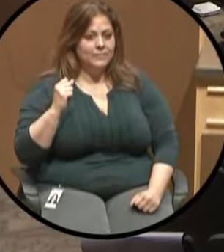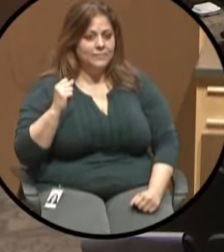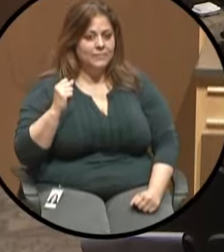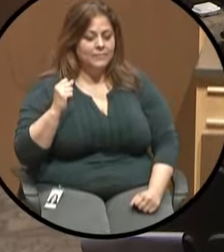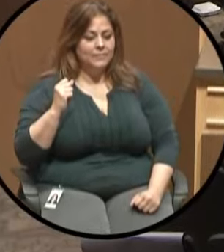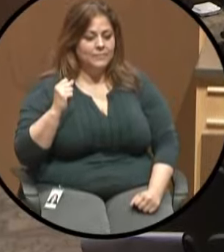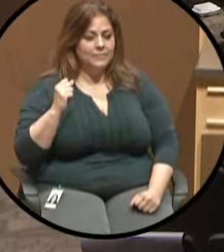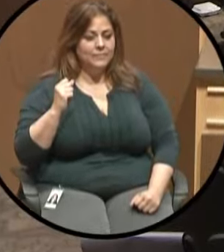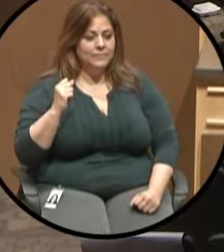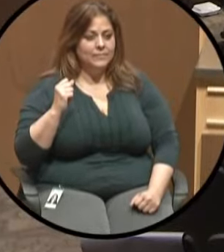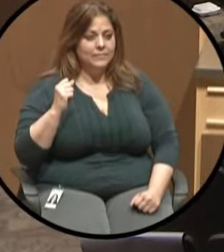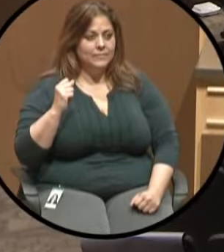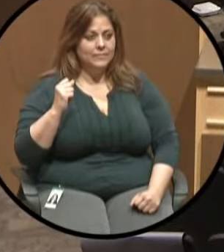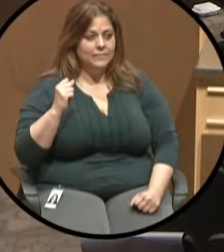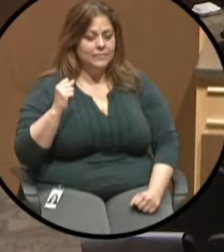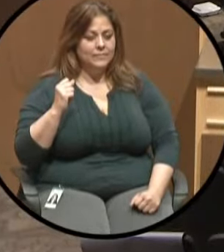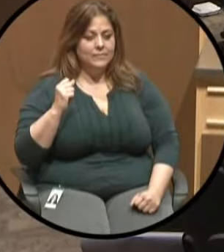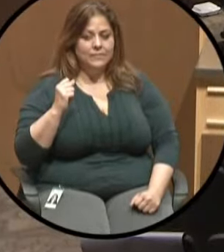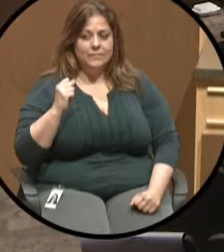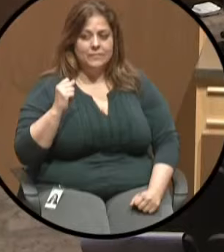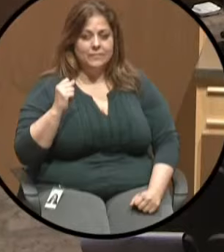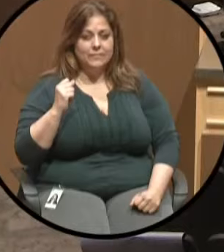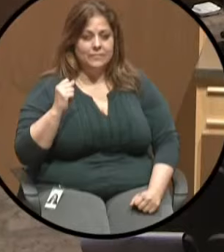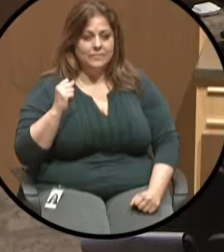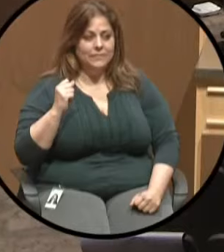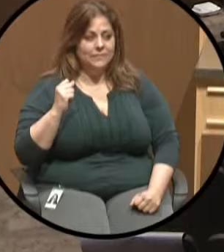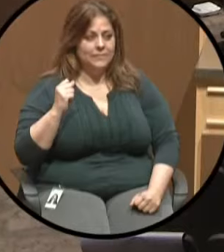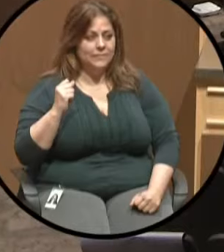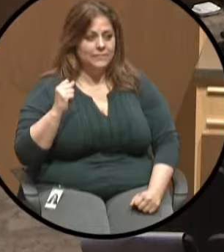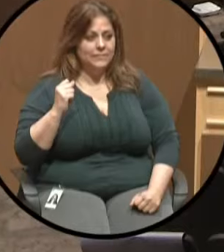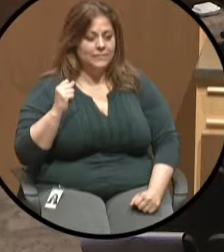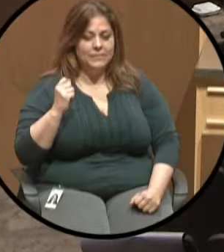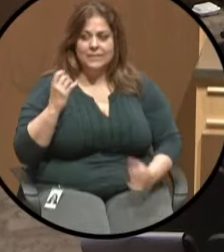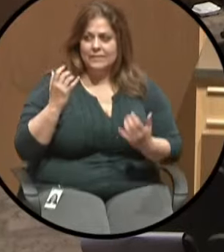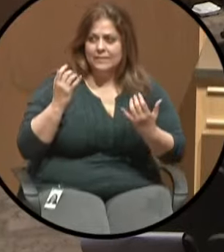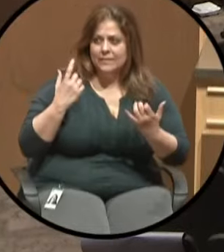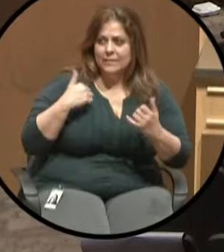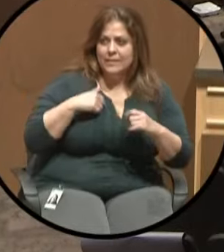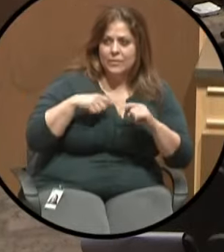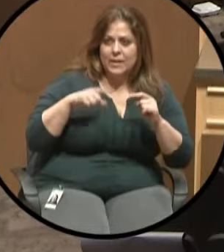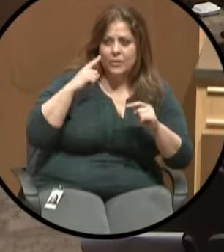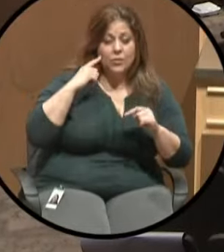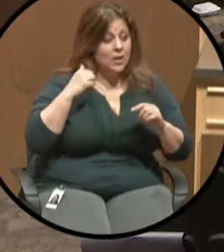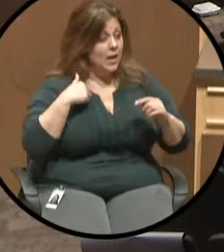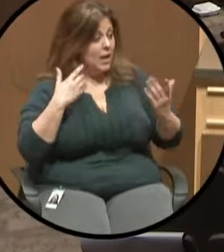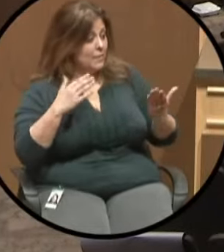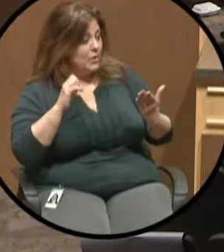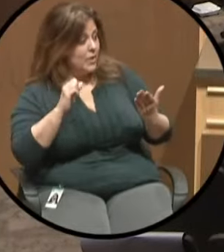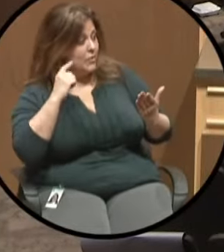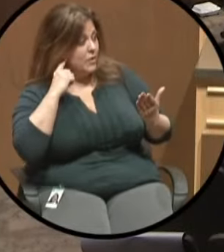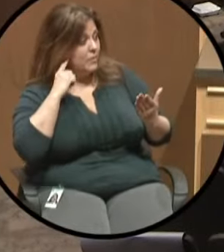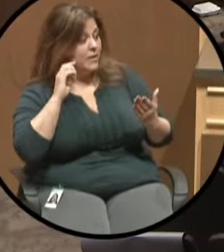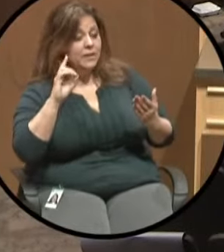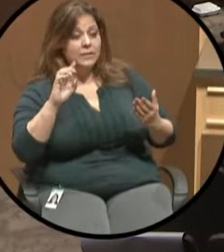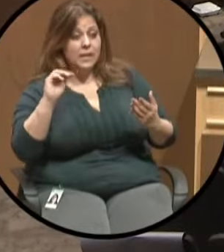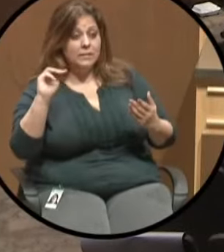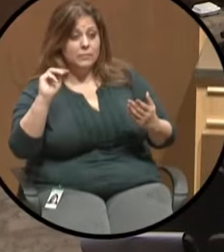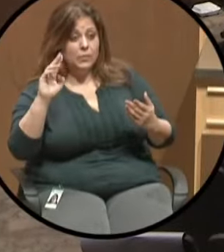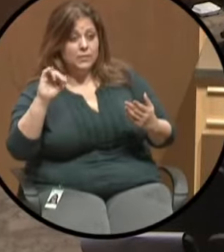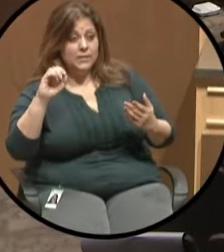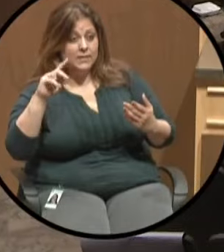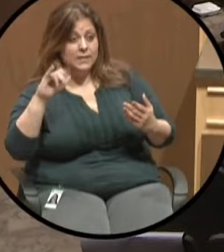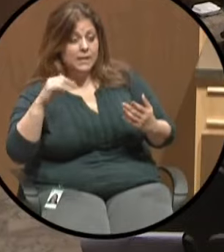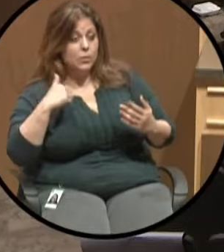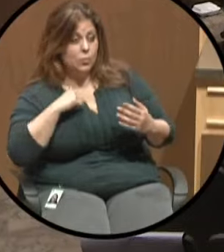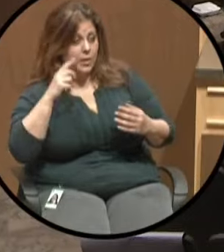Now we can't hear you. I'm here. Can you hear me? Dr. Muzinski, we can hear you.